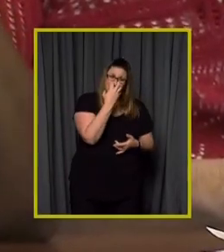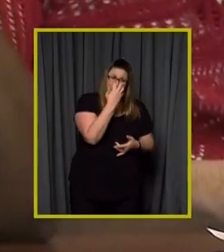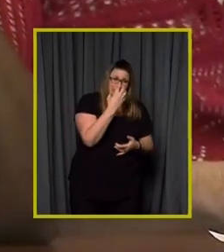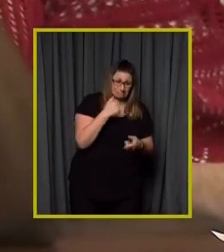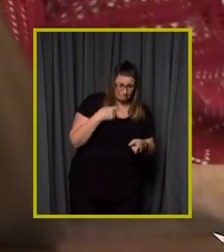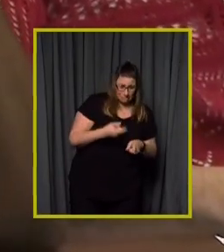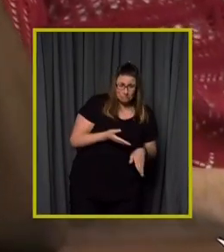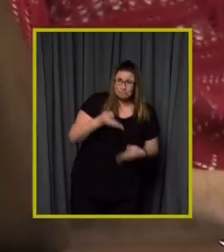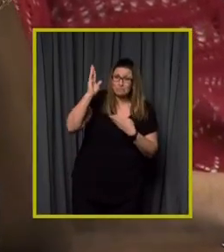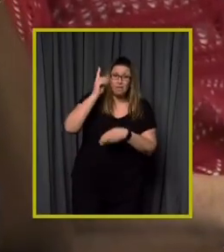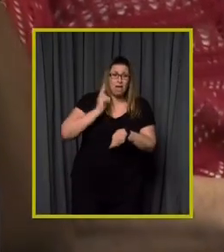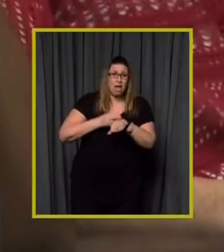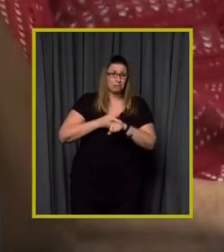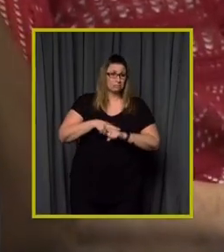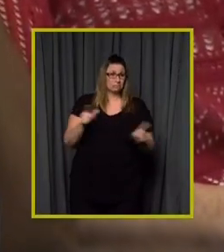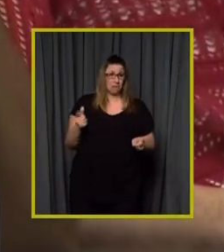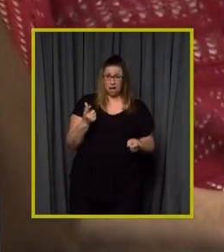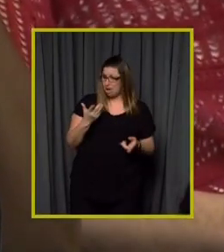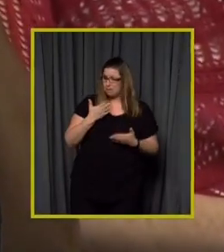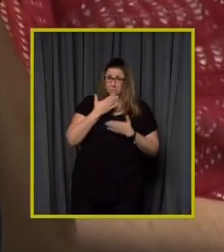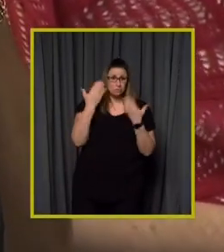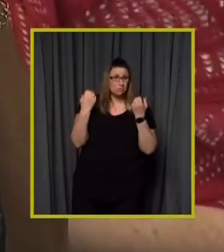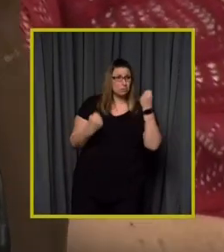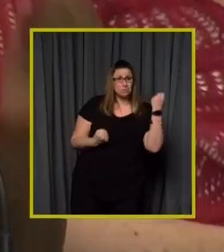have no way to take her.